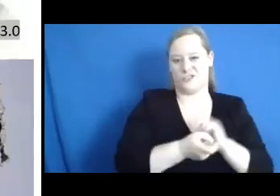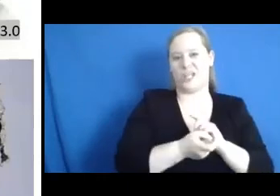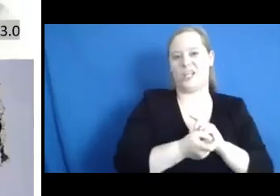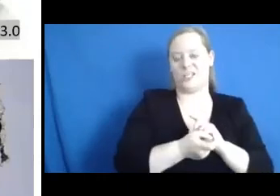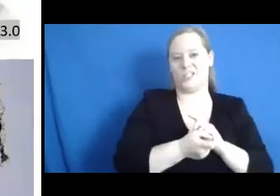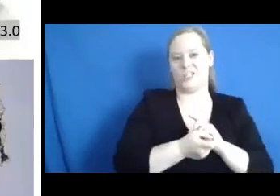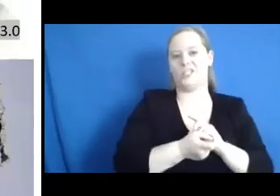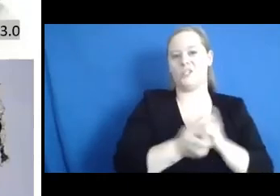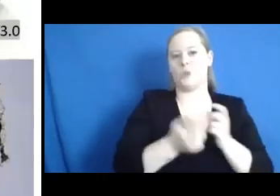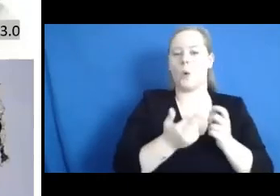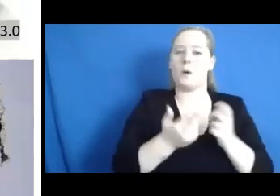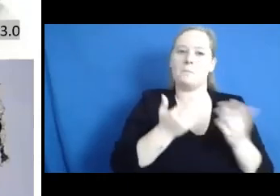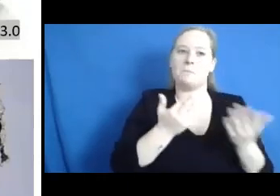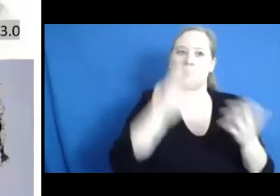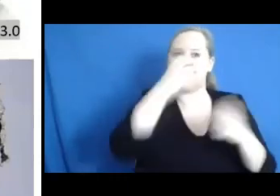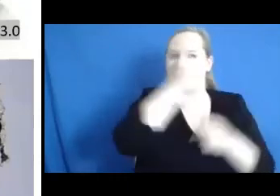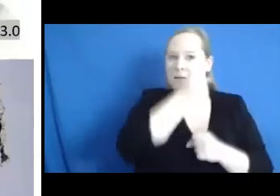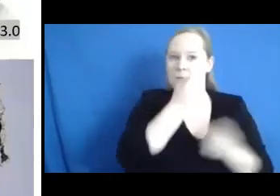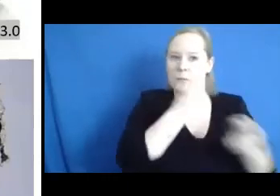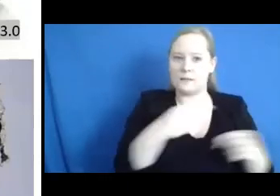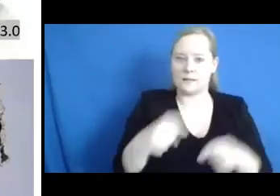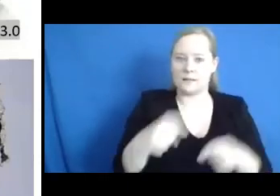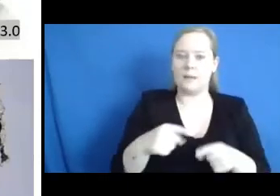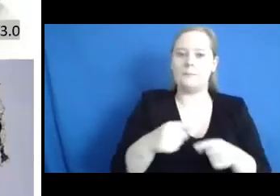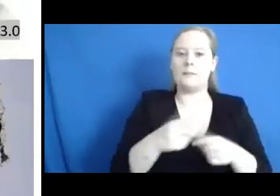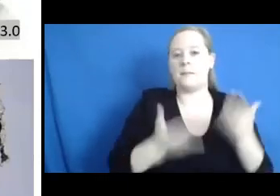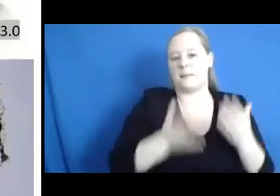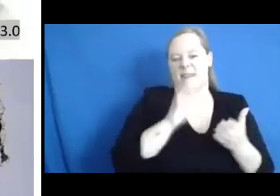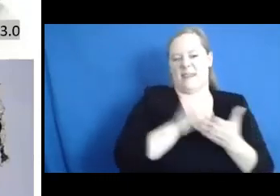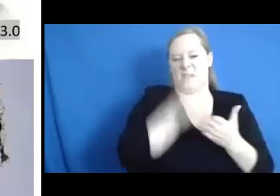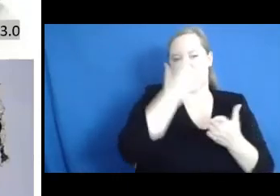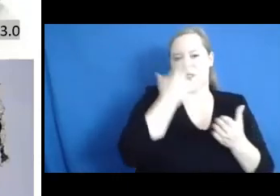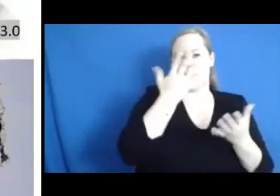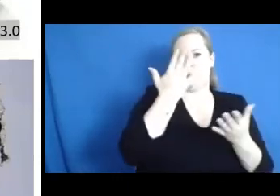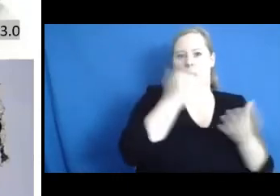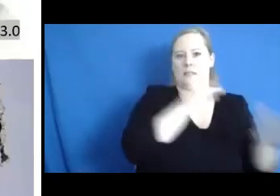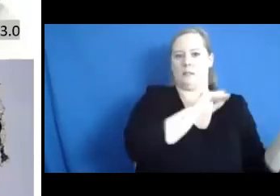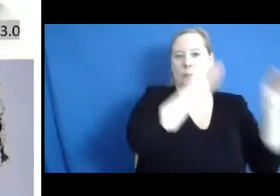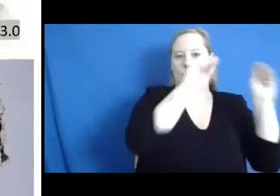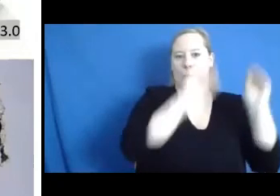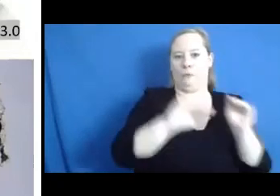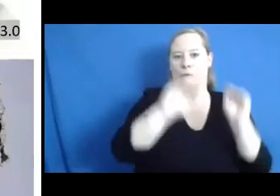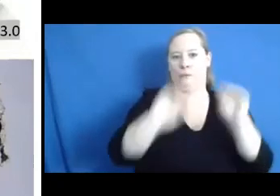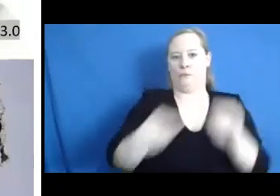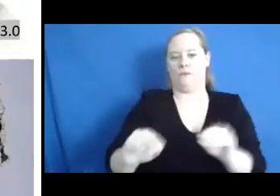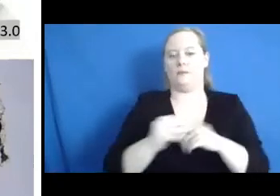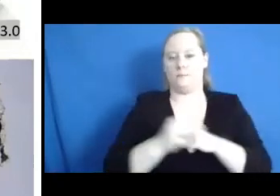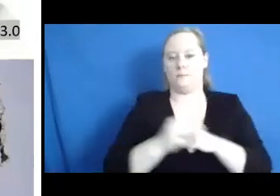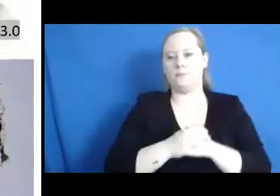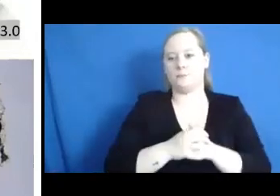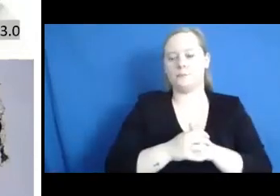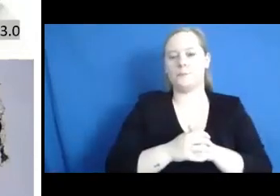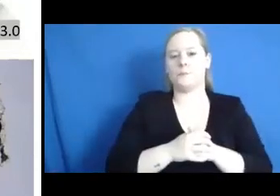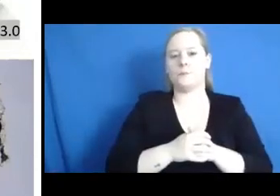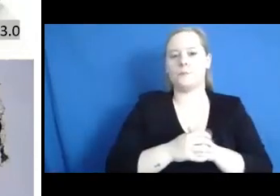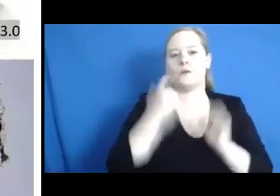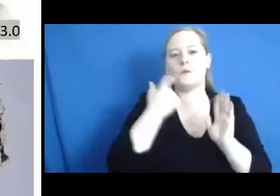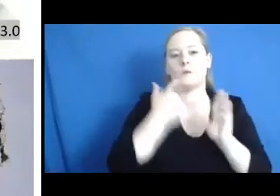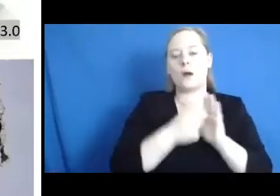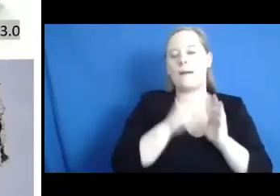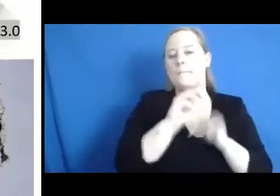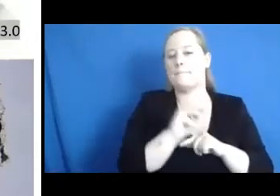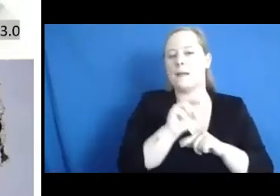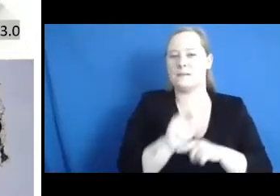happening. Redox could be driving some mobilization of manganese from the sediments into groundwater at the site. You can see that manganese